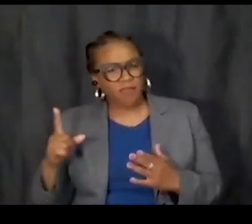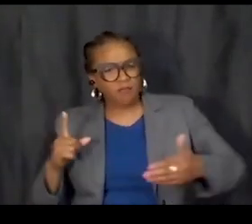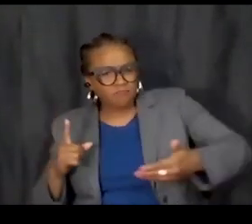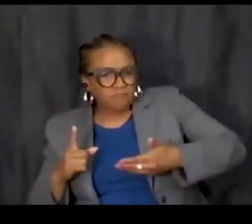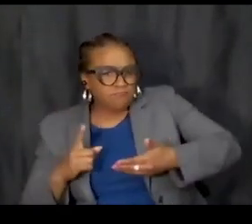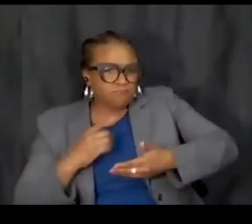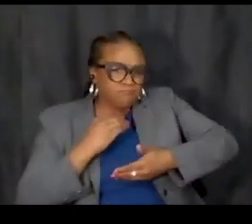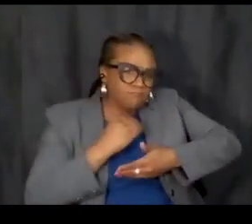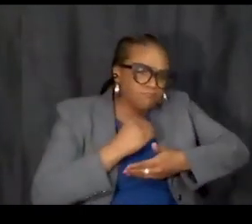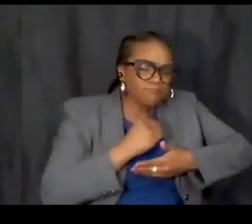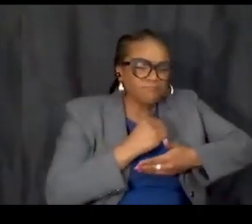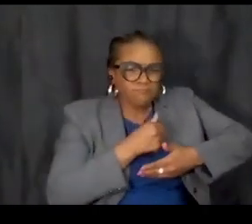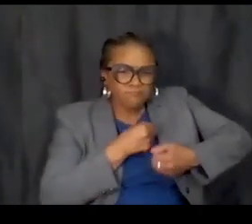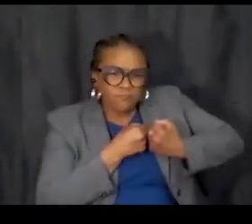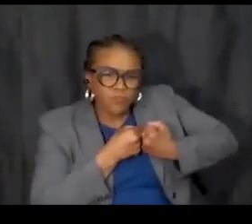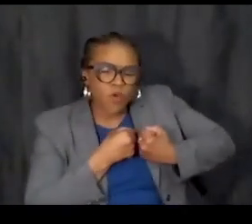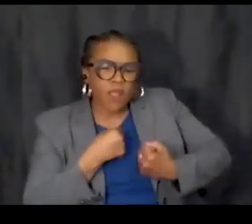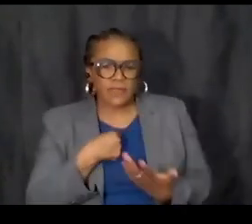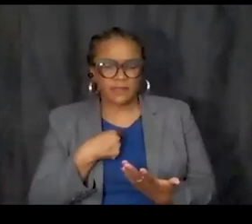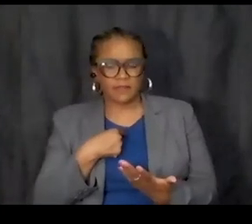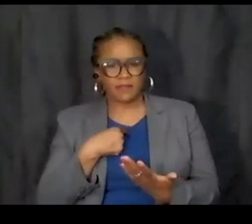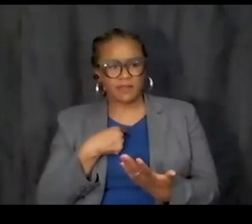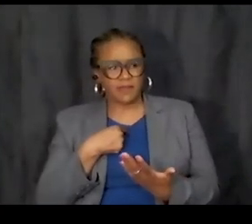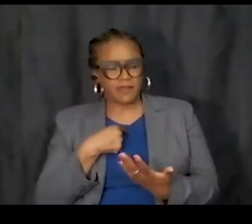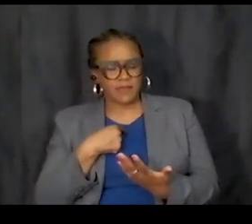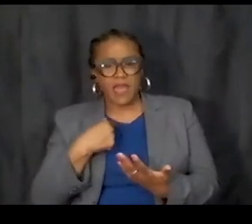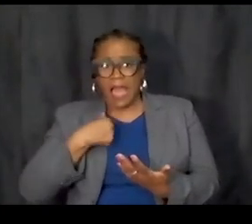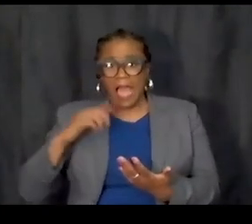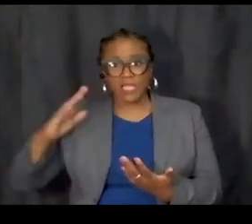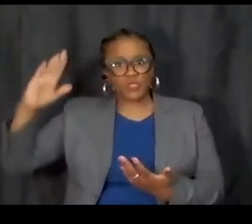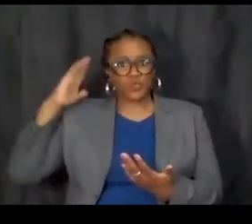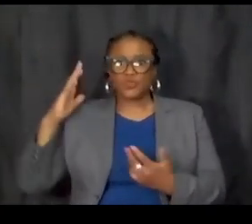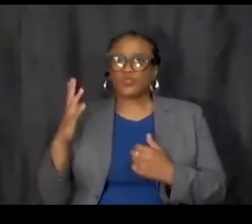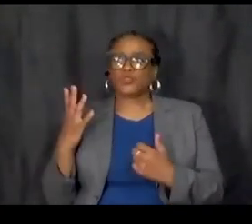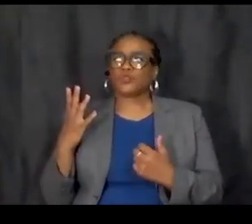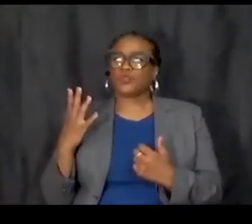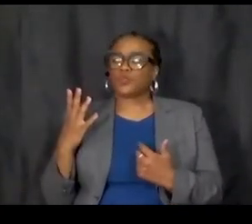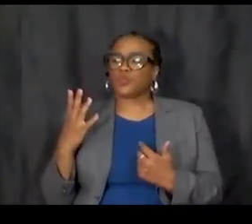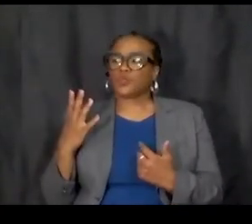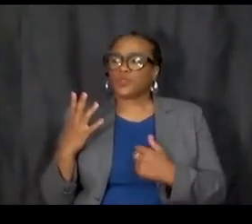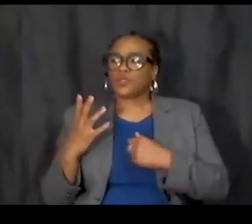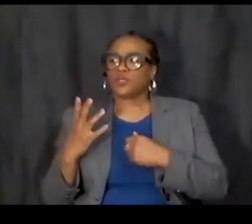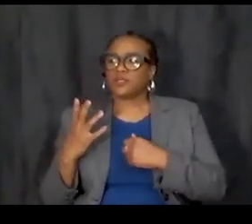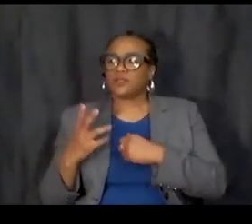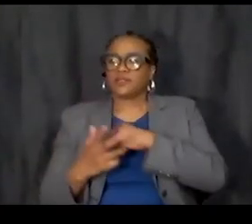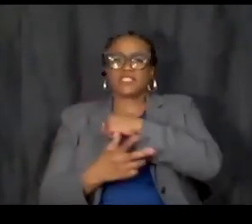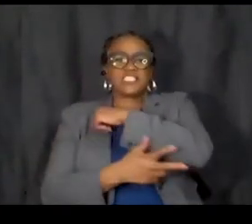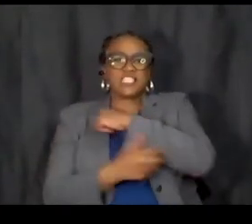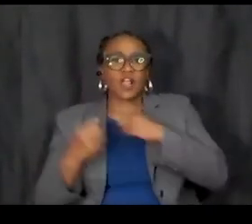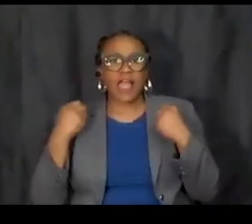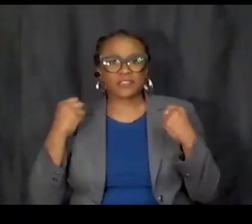their wing. I used to steal like exercise books from my English teacher's